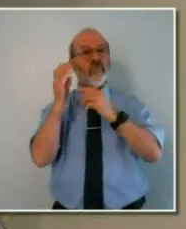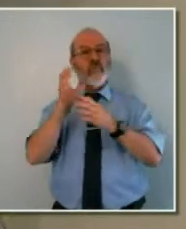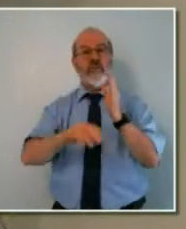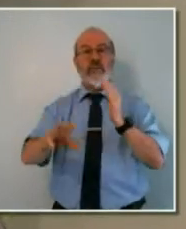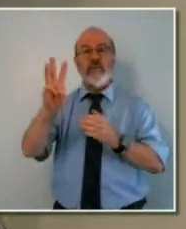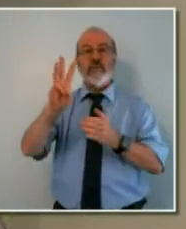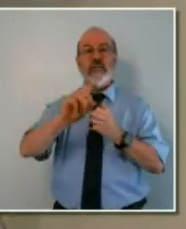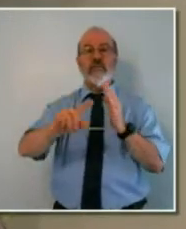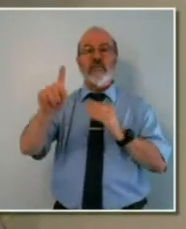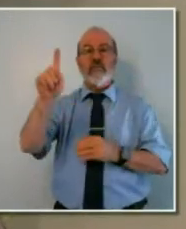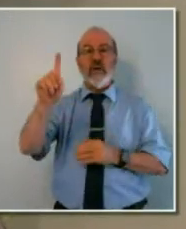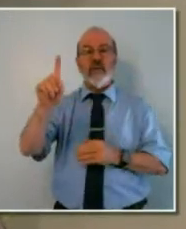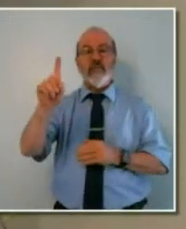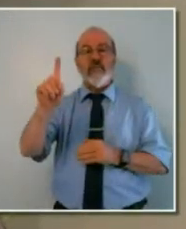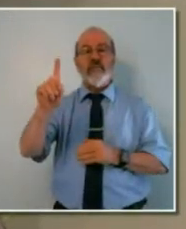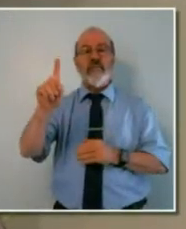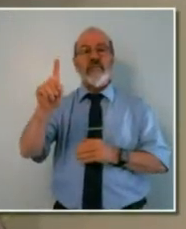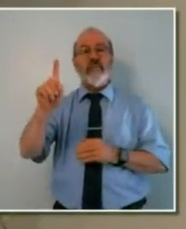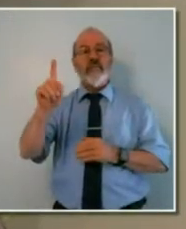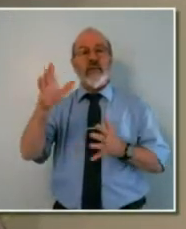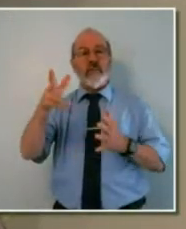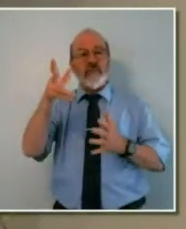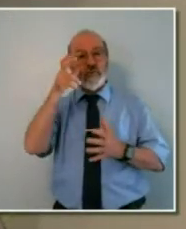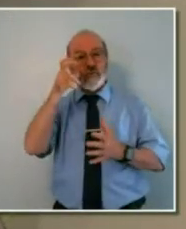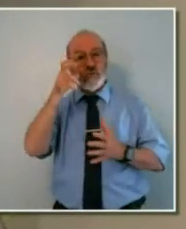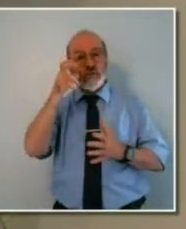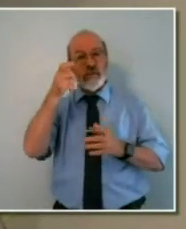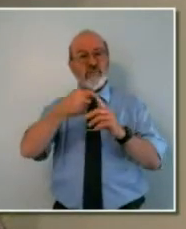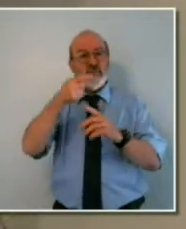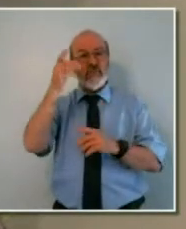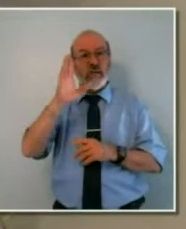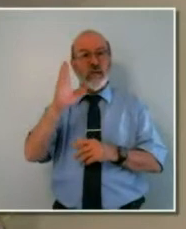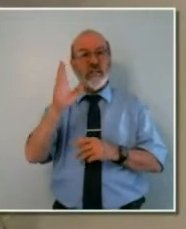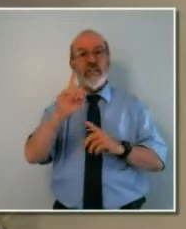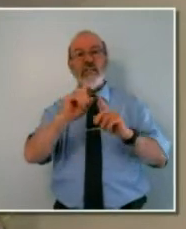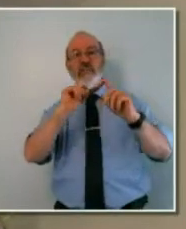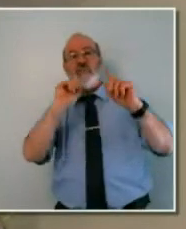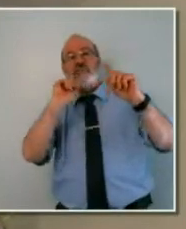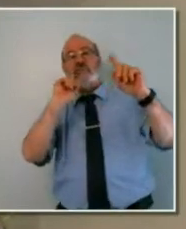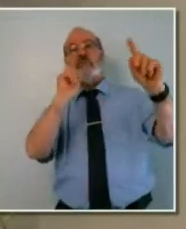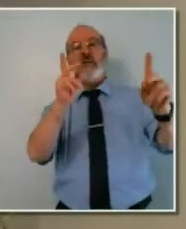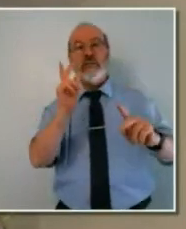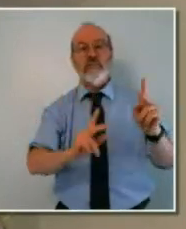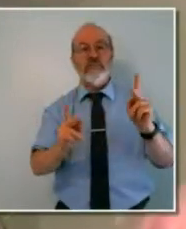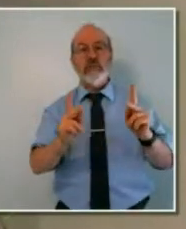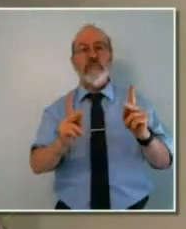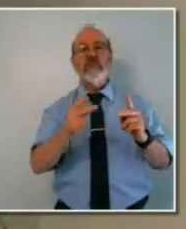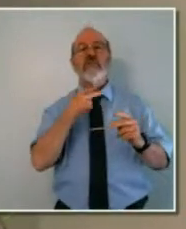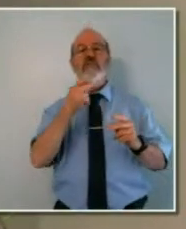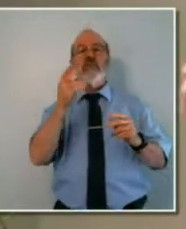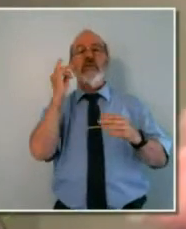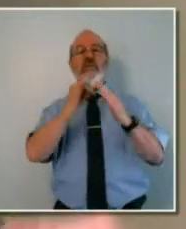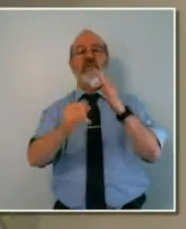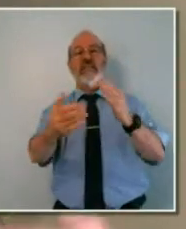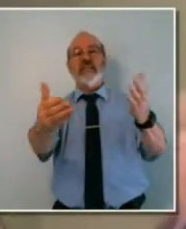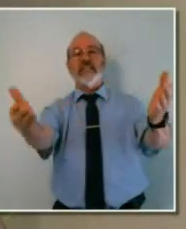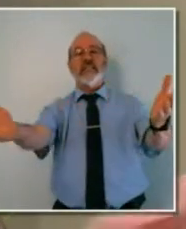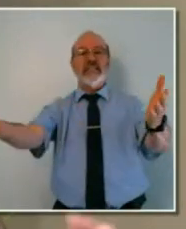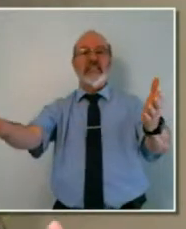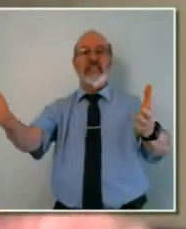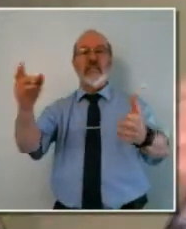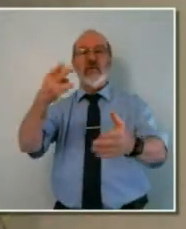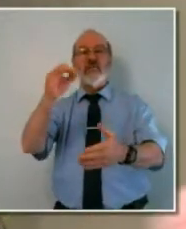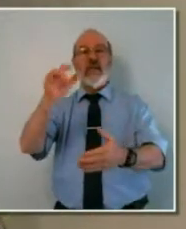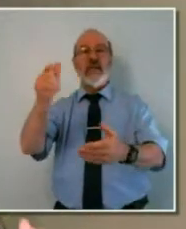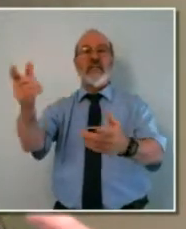1. Having heard that from God, here's the response of the people in the voice of Isaiah. Come, everybody,